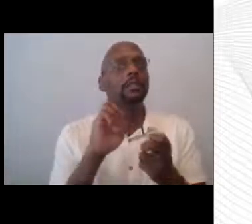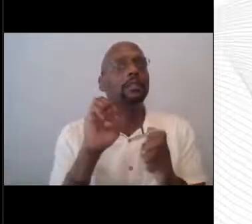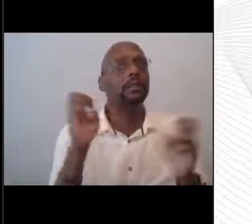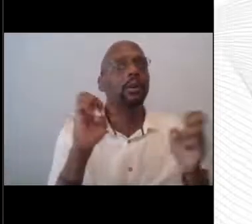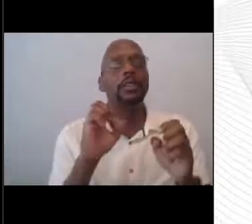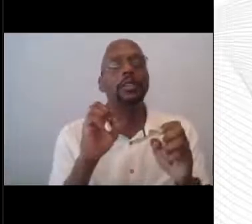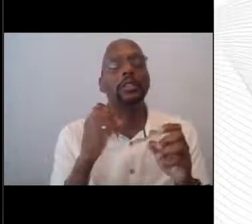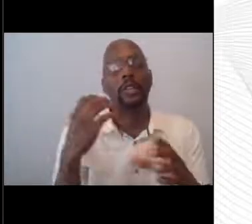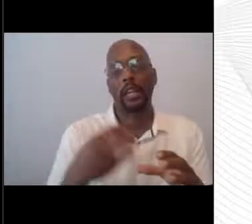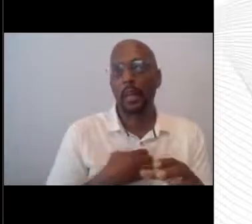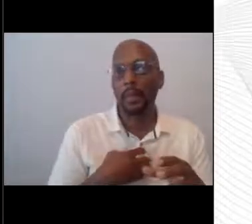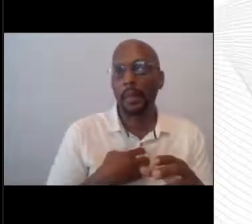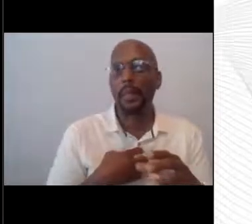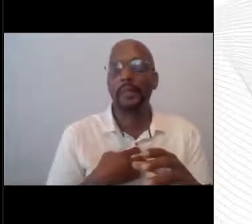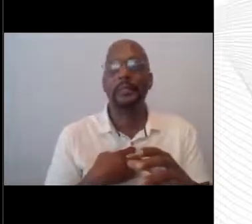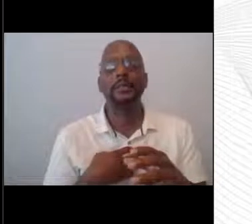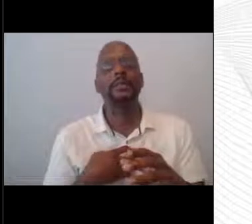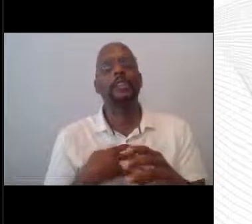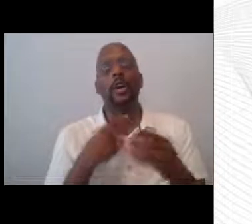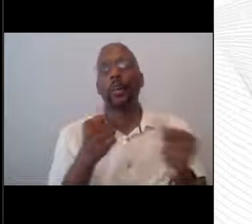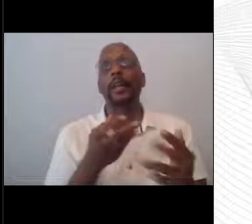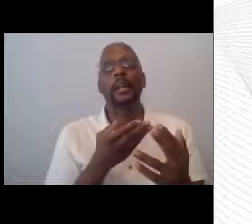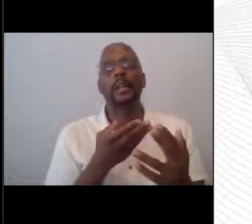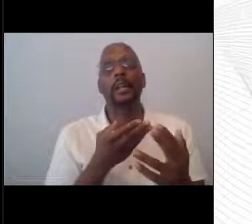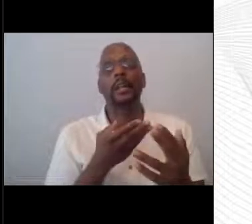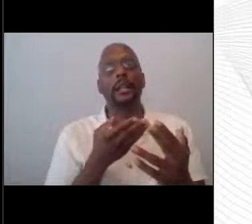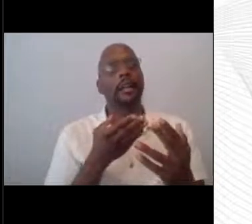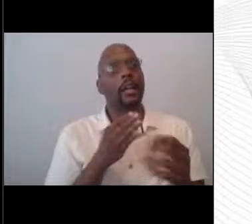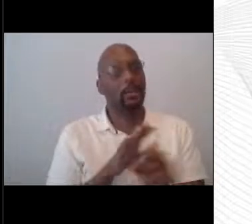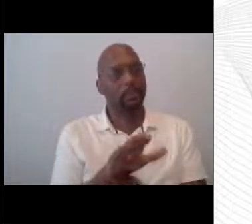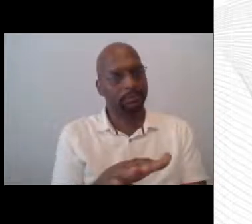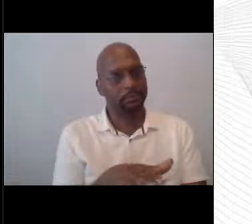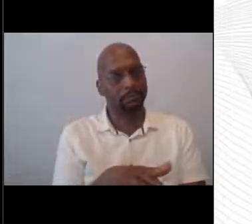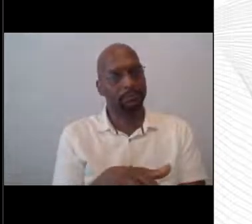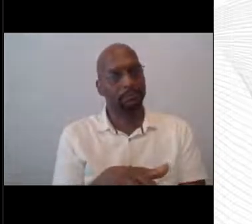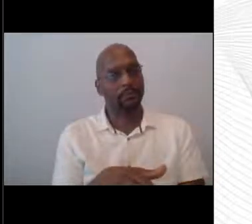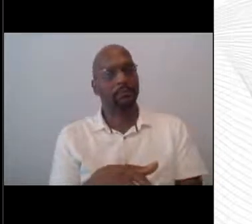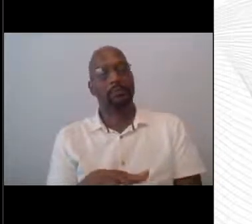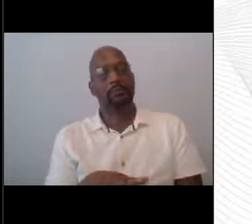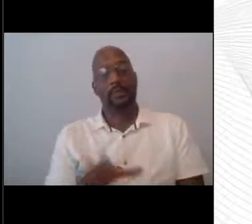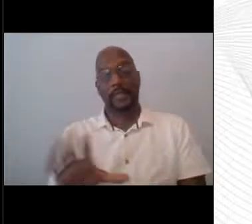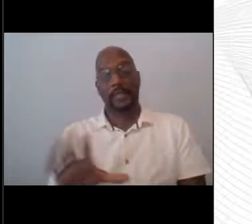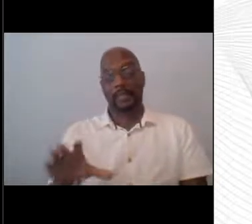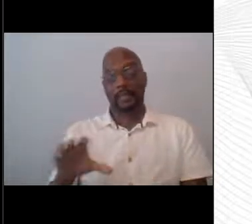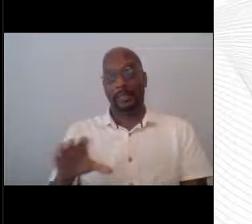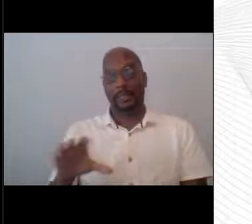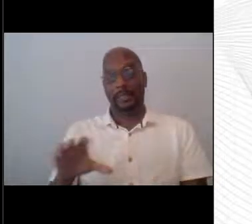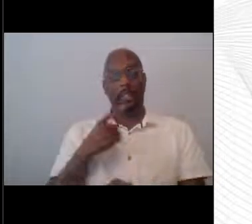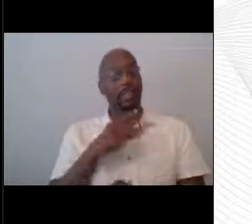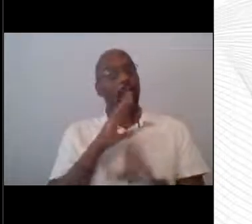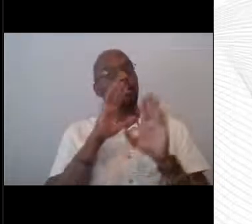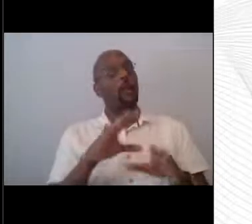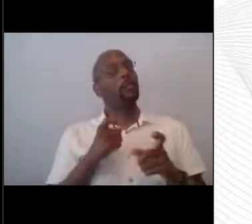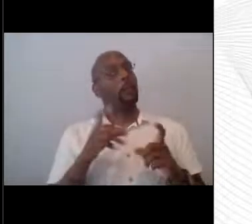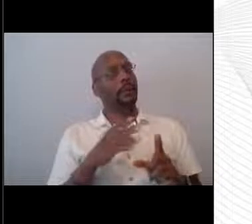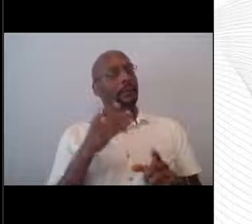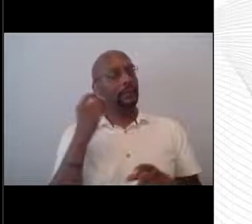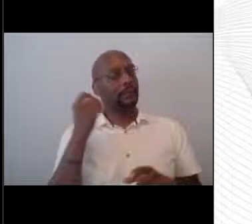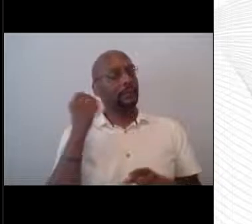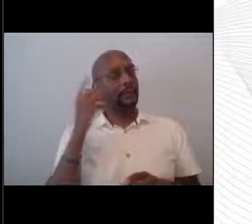complaints quickly and thoroughly. According to his staff, Charles is a beloved manager who understands a lot